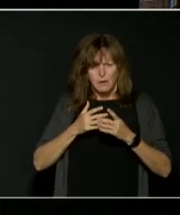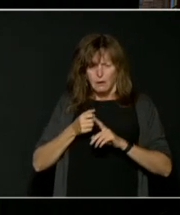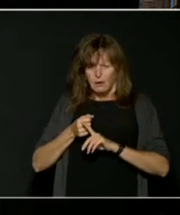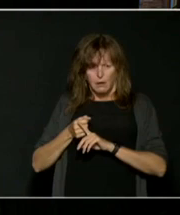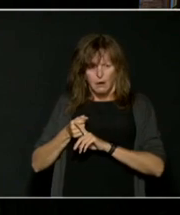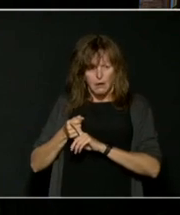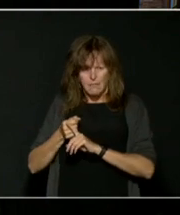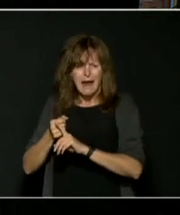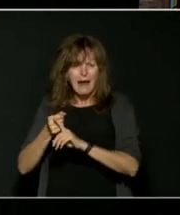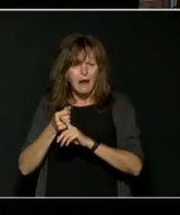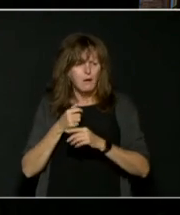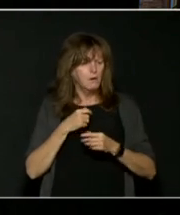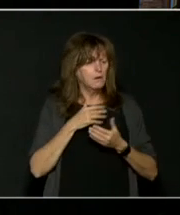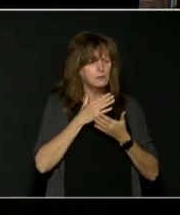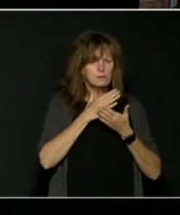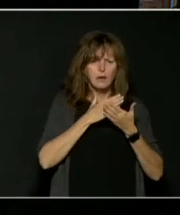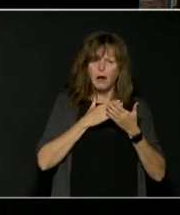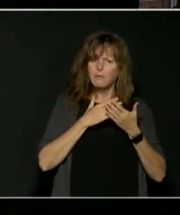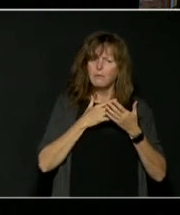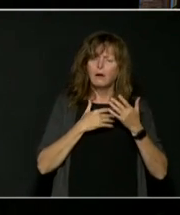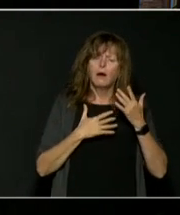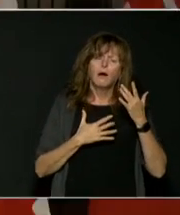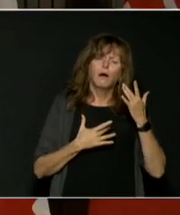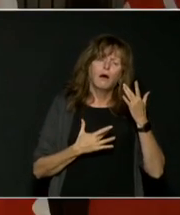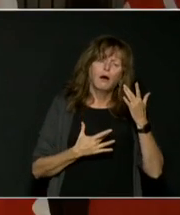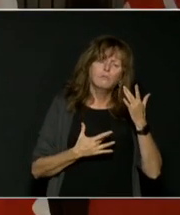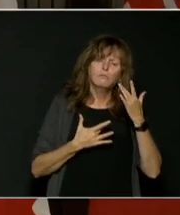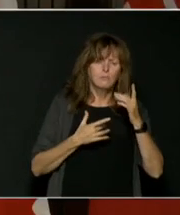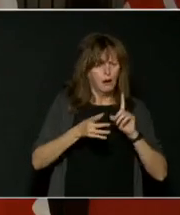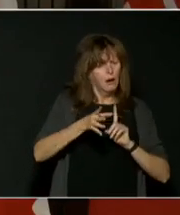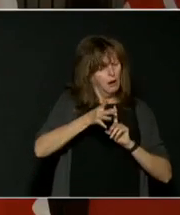will remain asymptomatic?